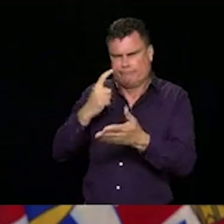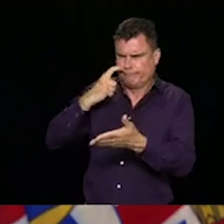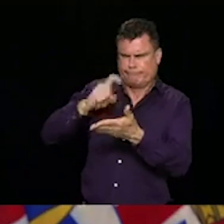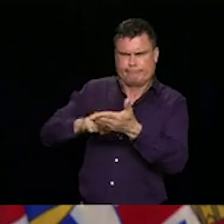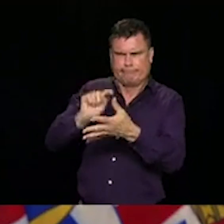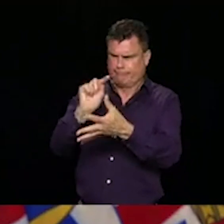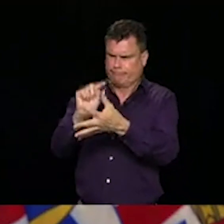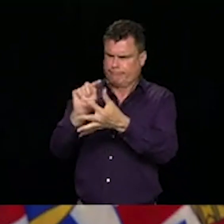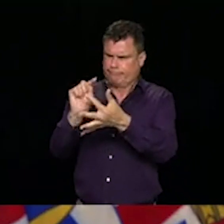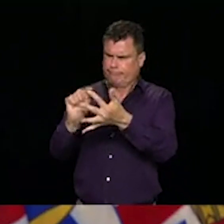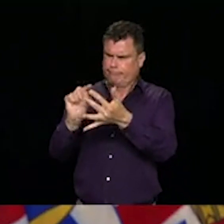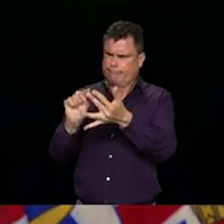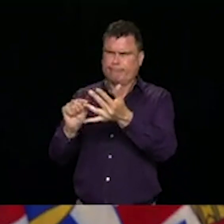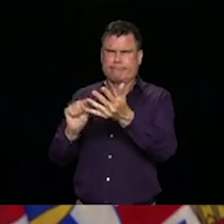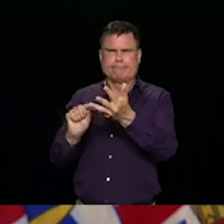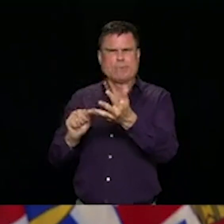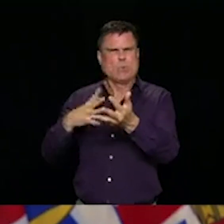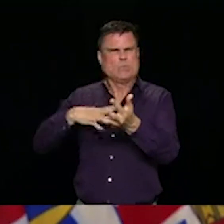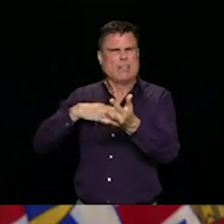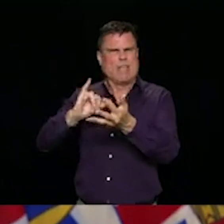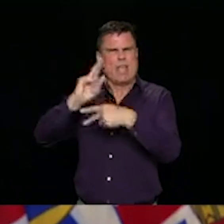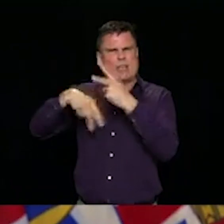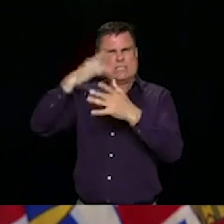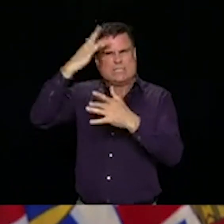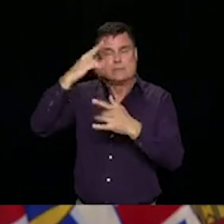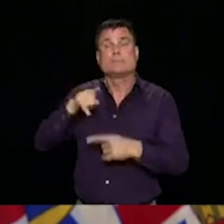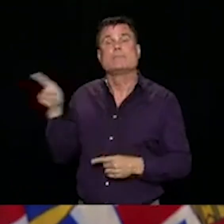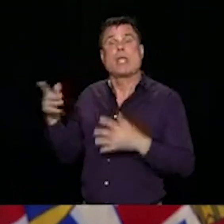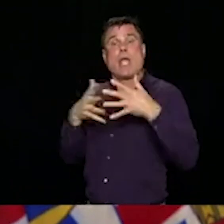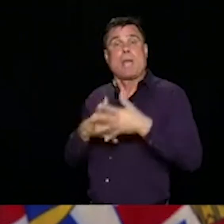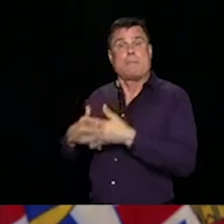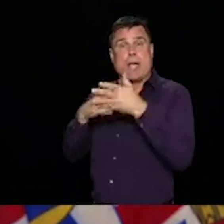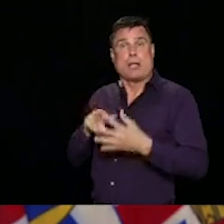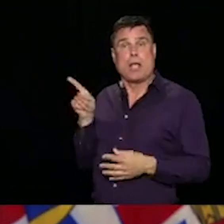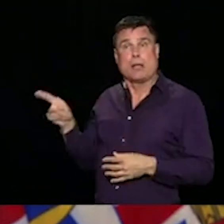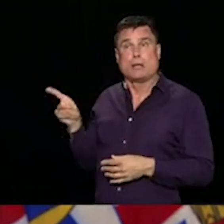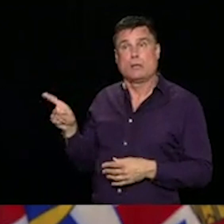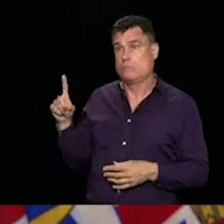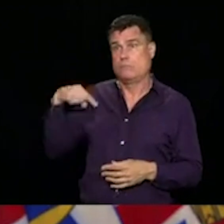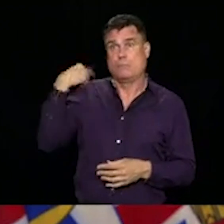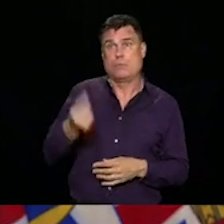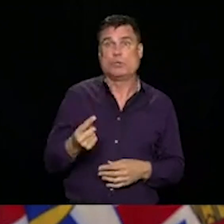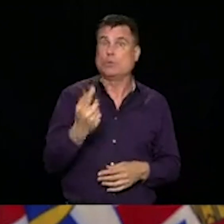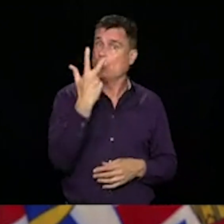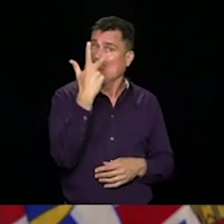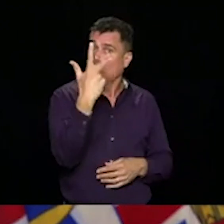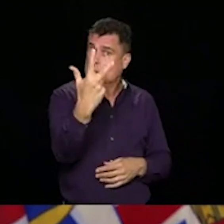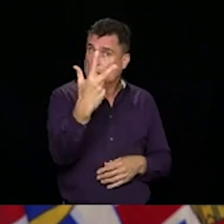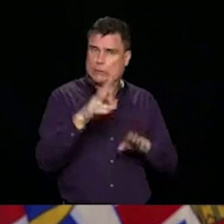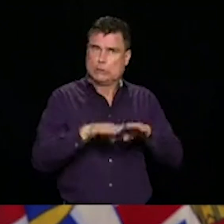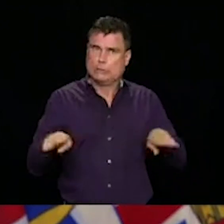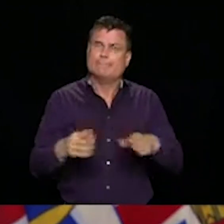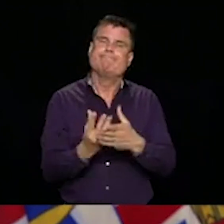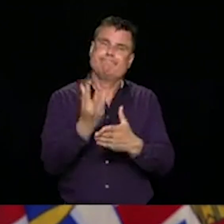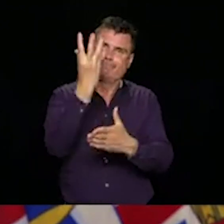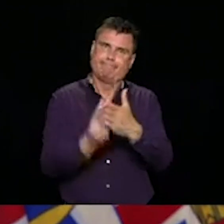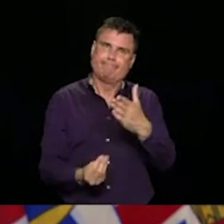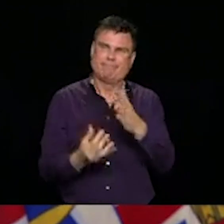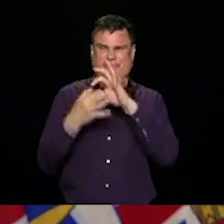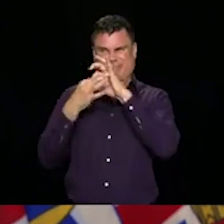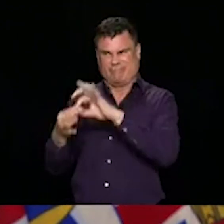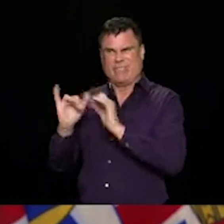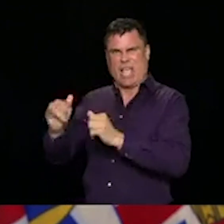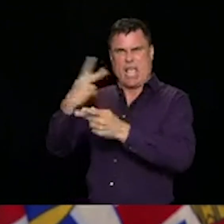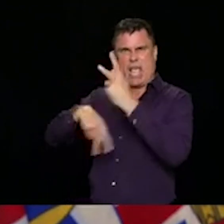has been 3 that I'm aware of deaths in the United States of children. So it is something that we are watching very,